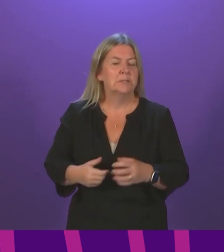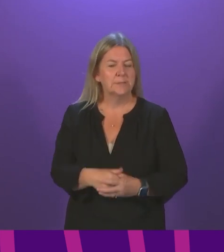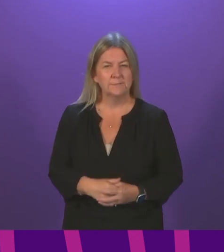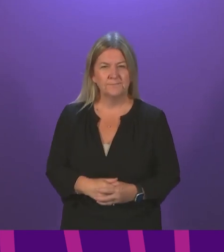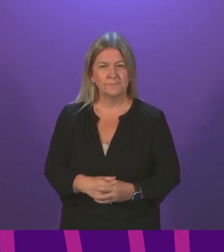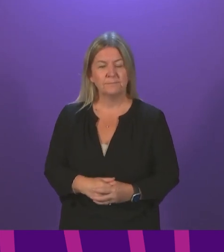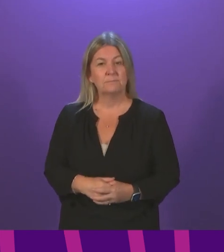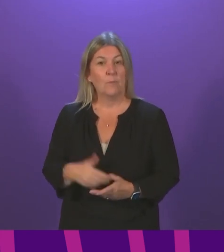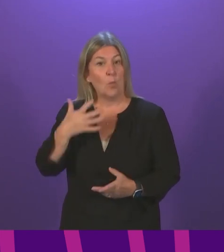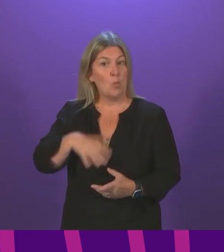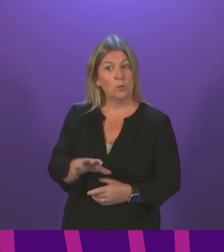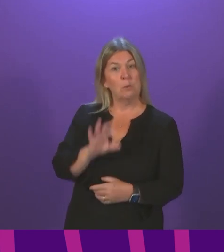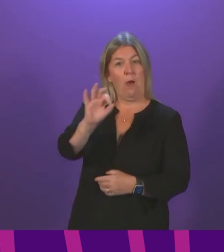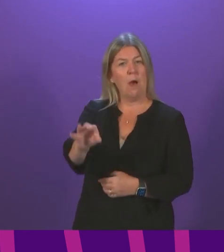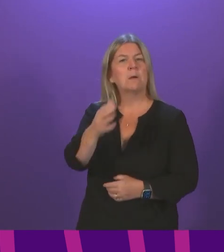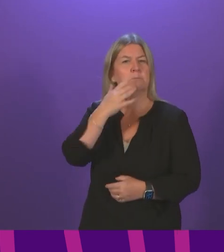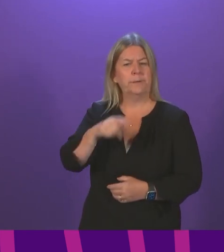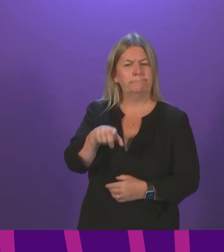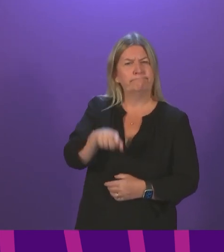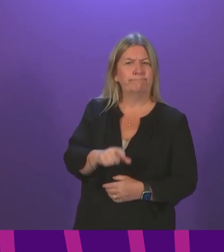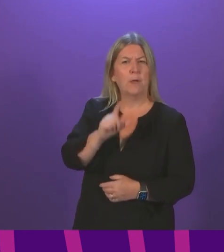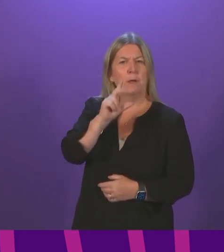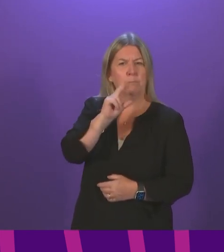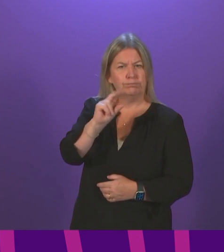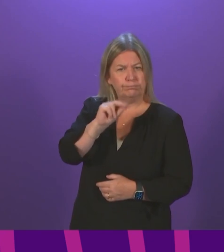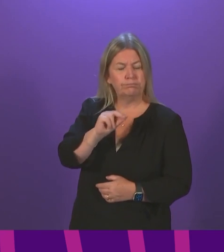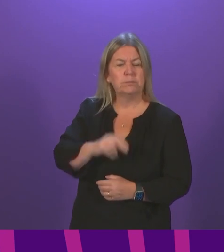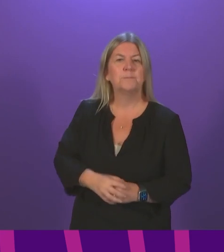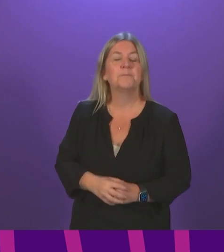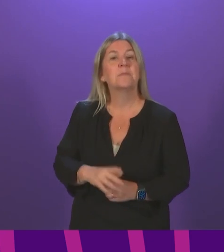press the request to speak buttons now. I call Douglas Ross.